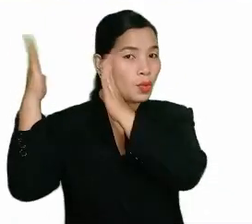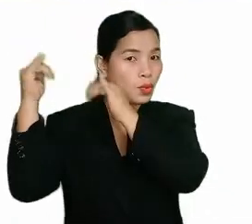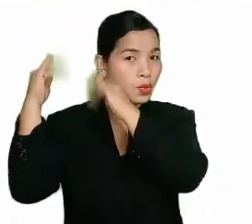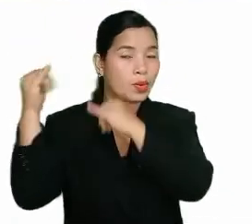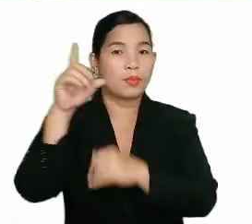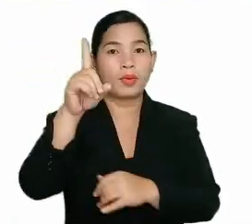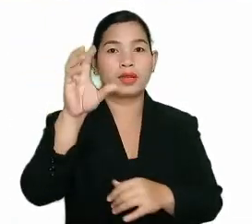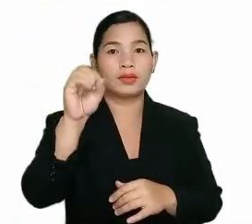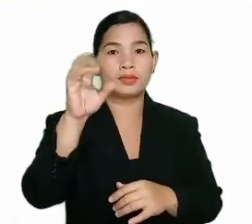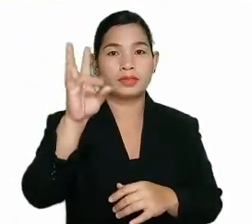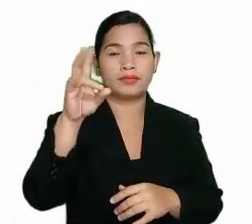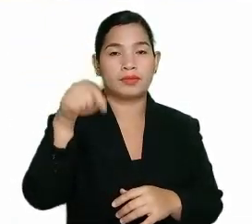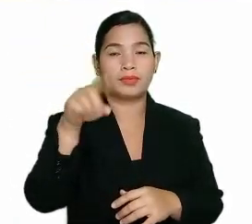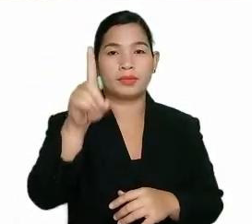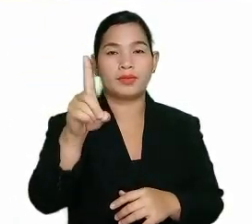Radio 107.1